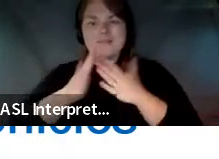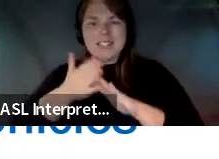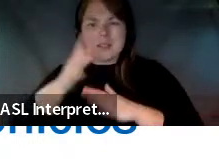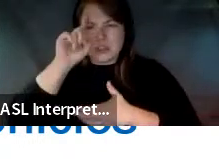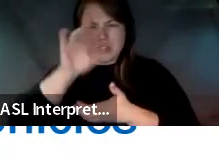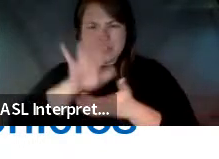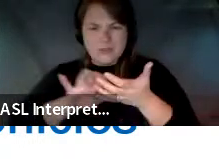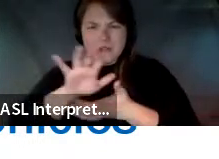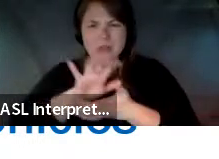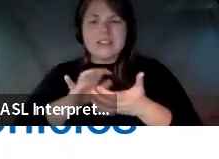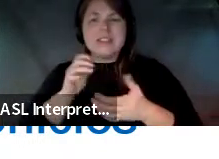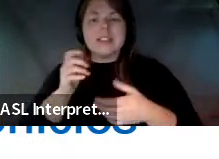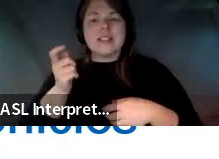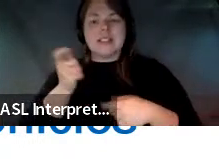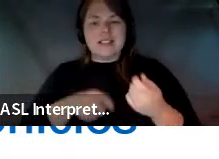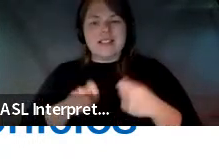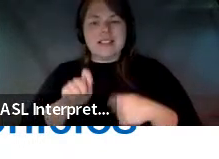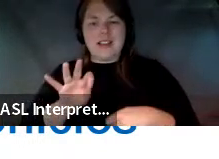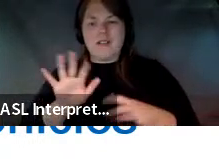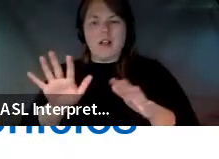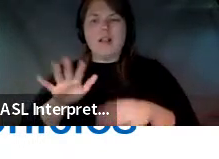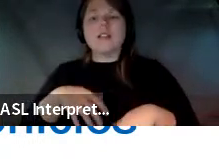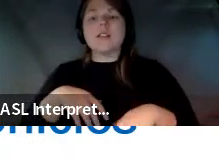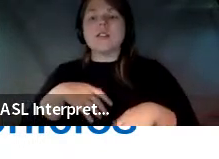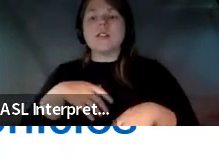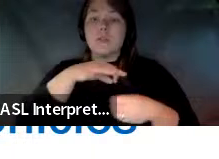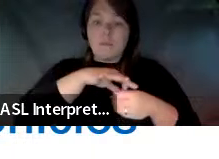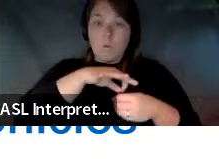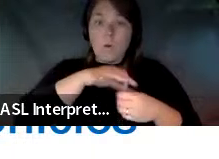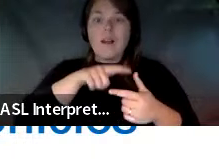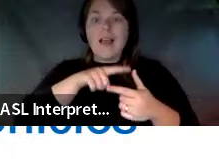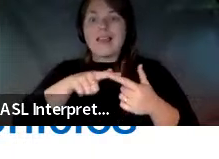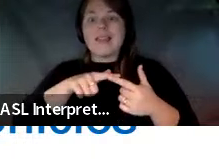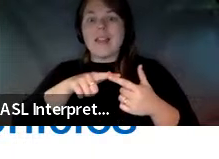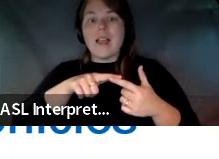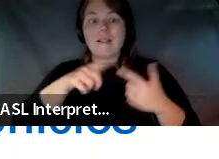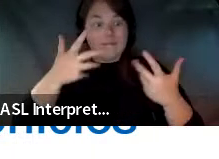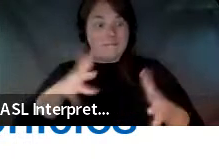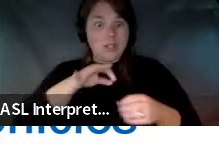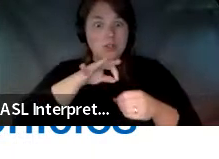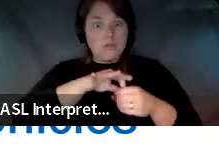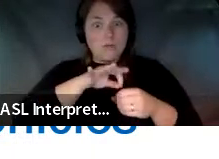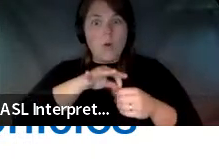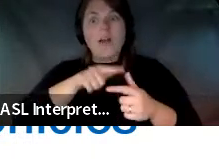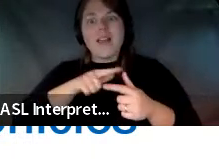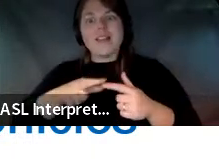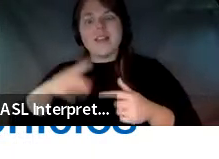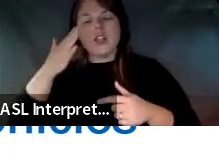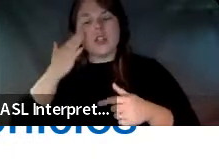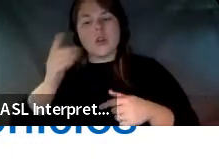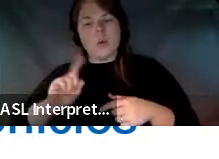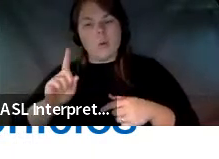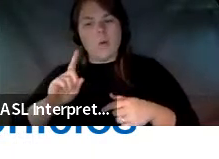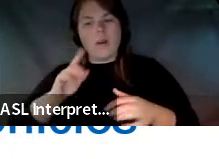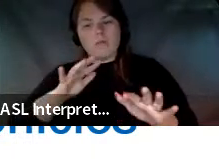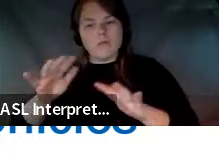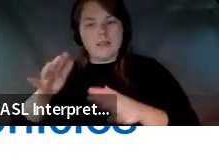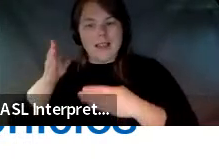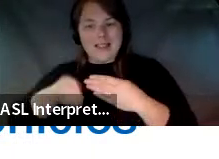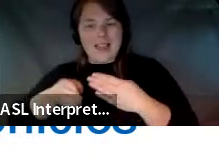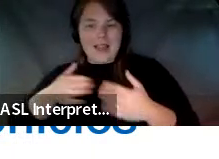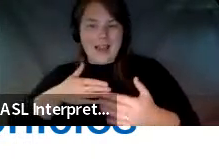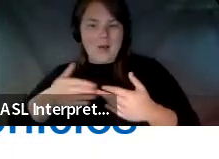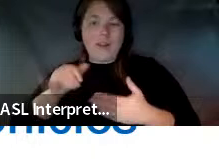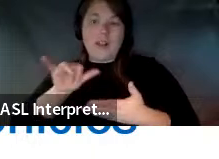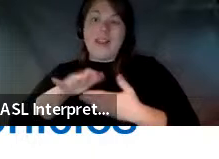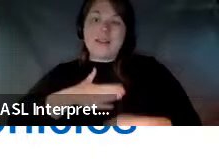of saying, just get to the vote, and then when everybody votes, they'll know where they're at the end anyway. So that's what